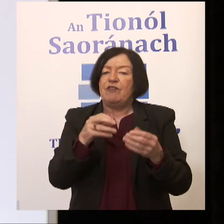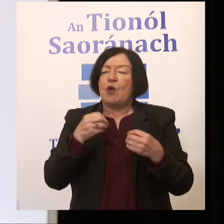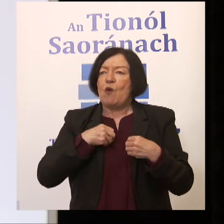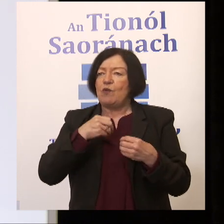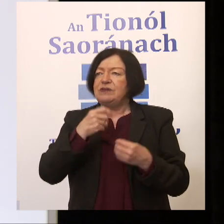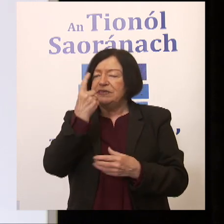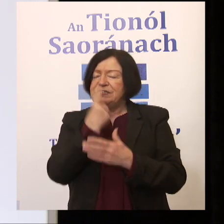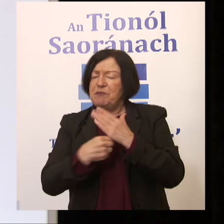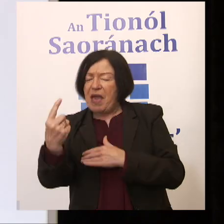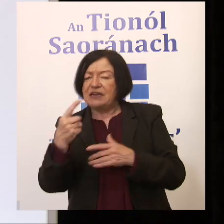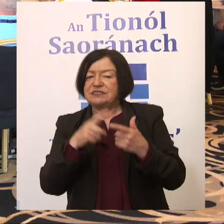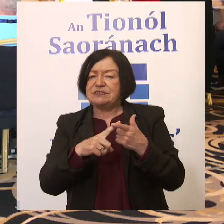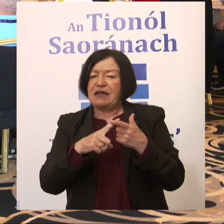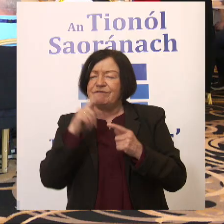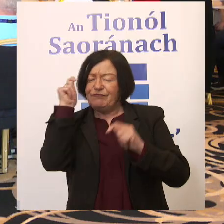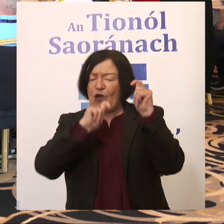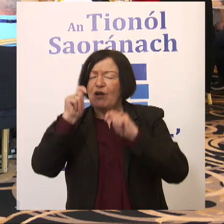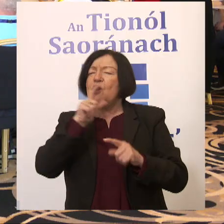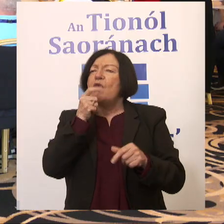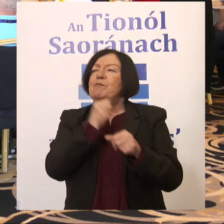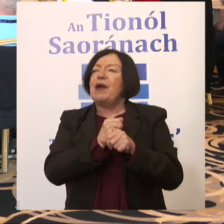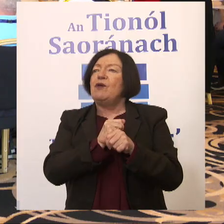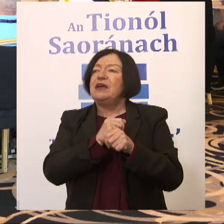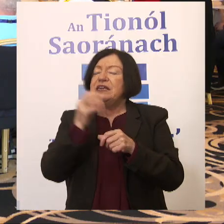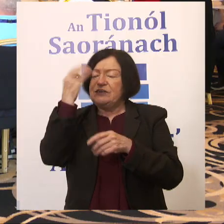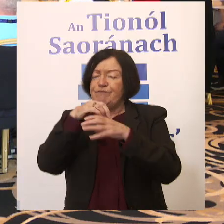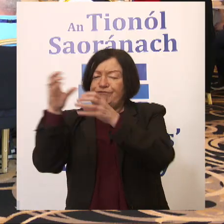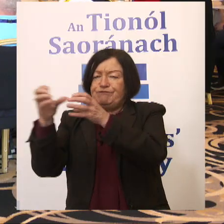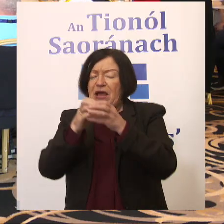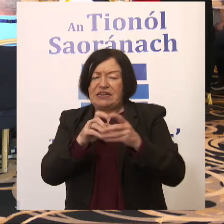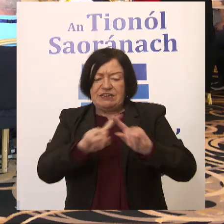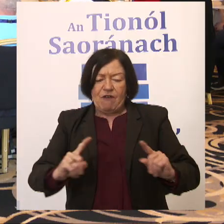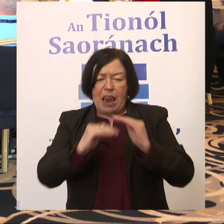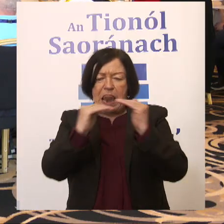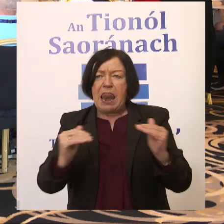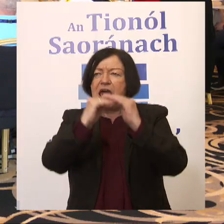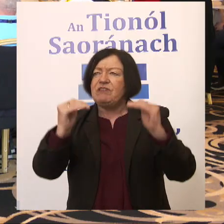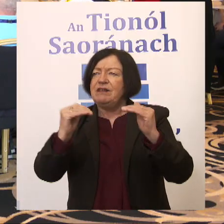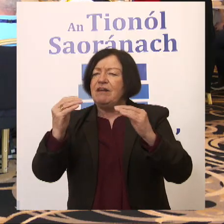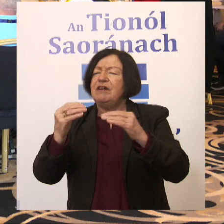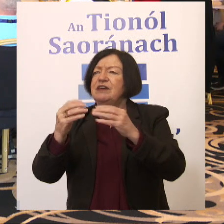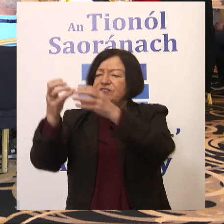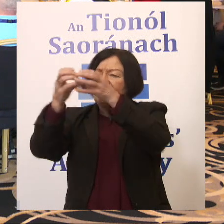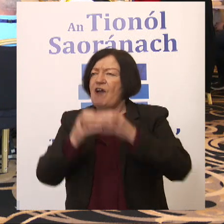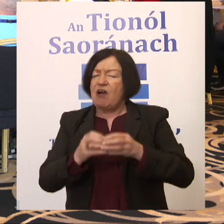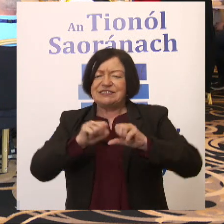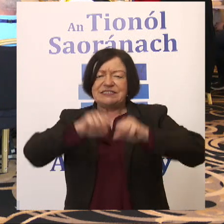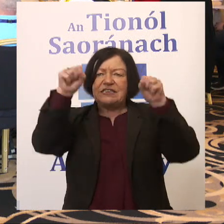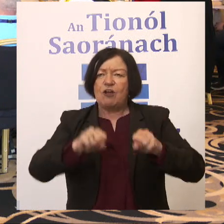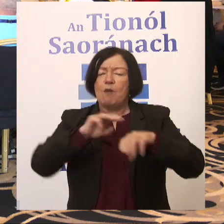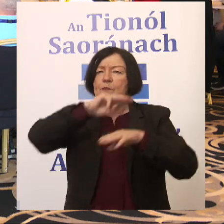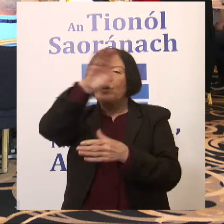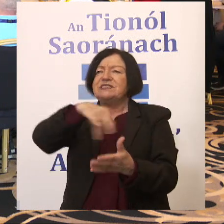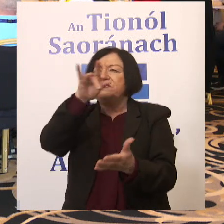discretion. And when we think about devolution and levels of devolved systems on the one hand or more